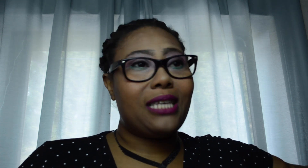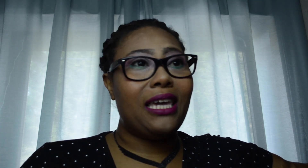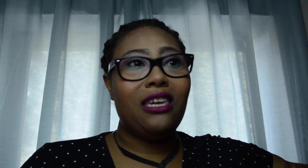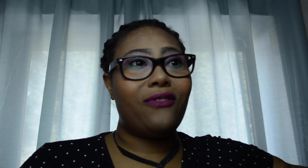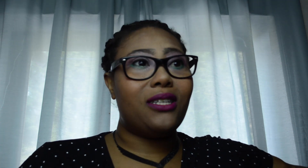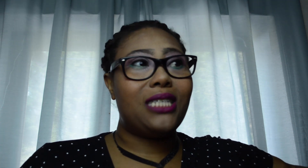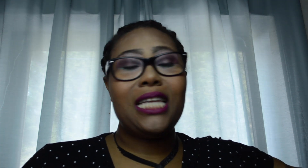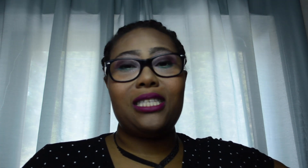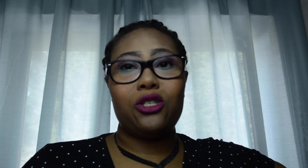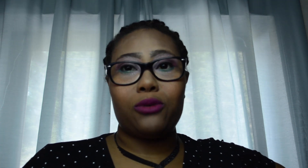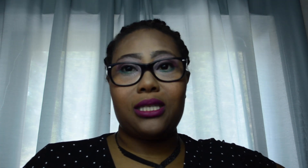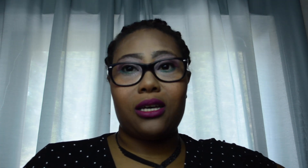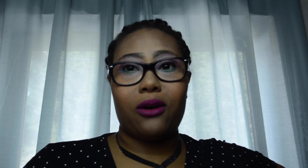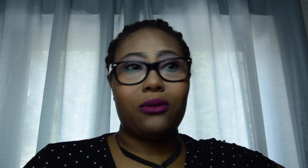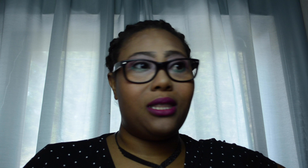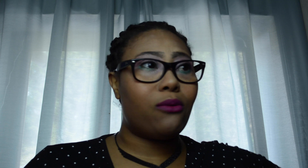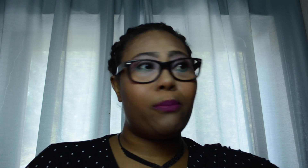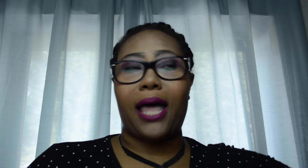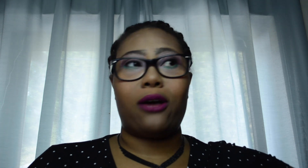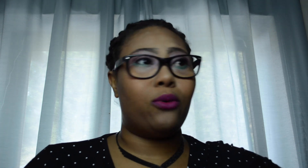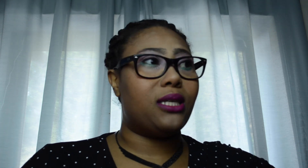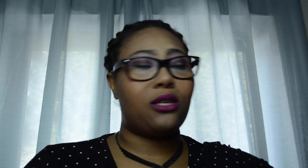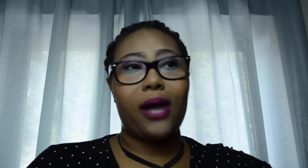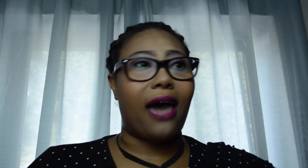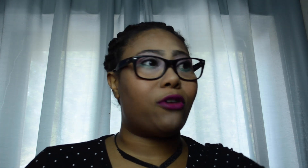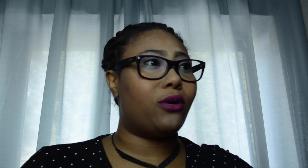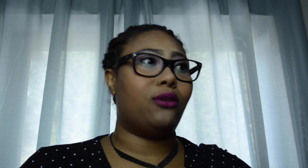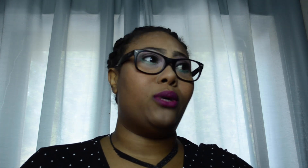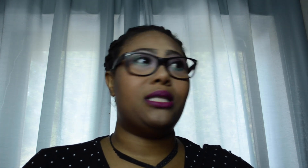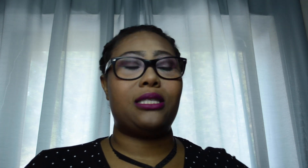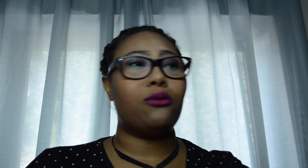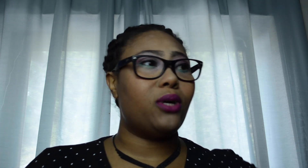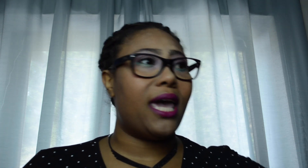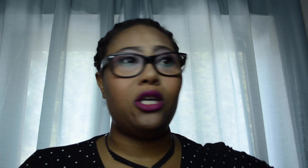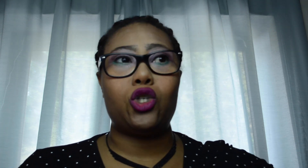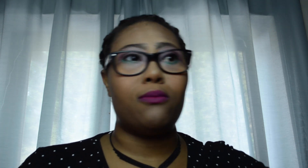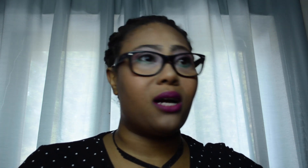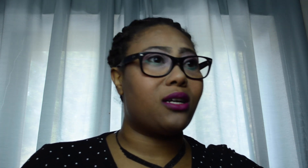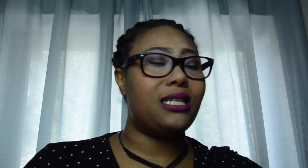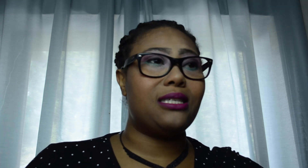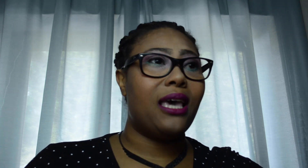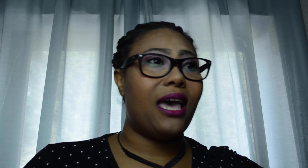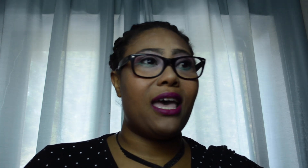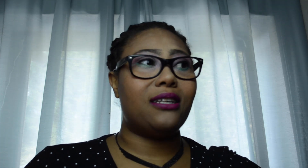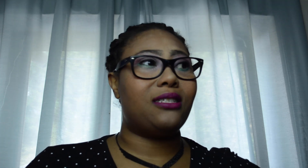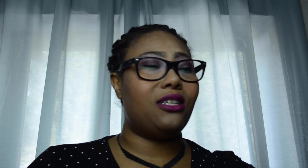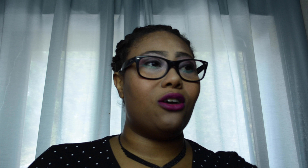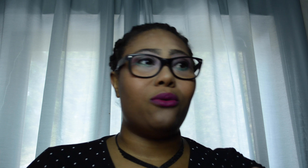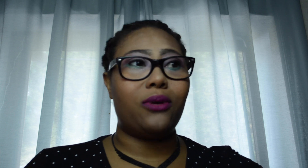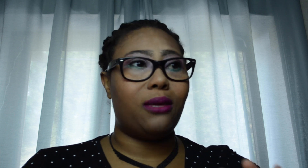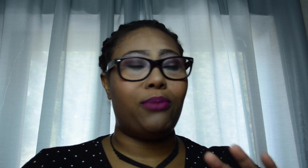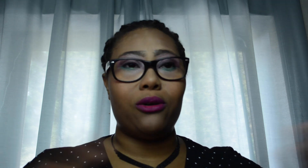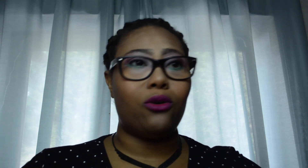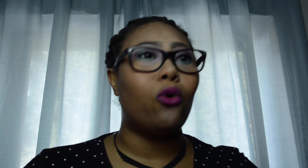We could say even 10 centuries ago, there were Black queens, there were African queens, there were Asian monarchies and, you